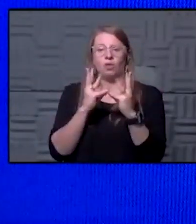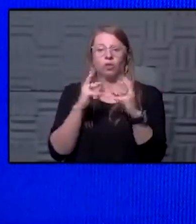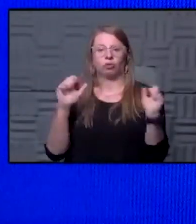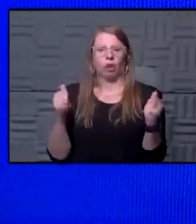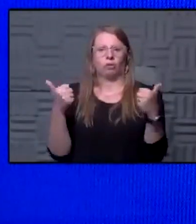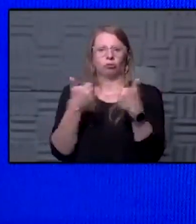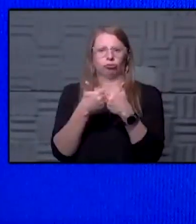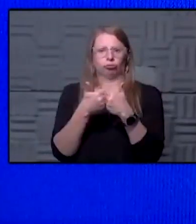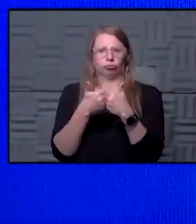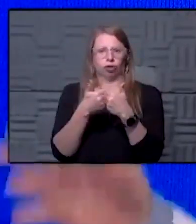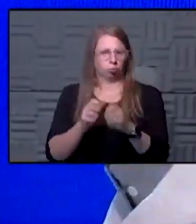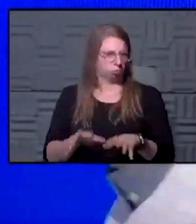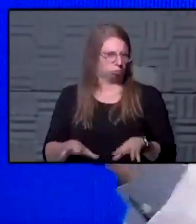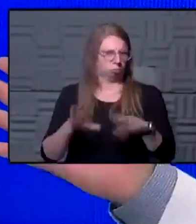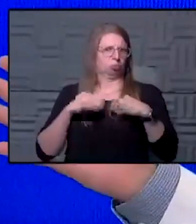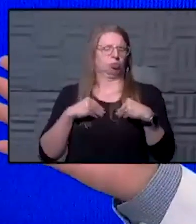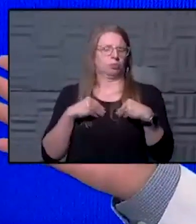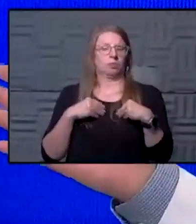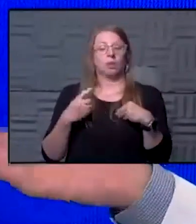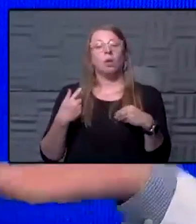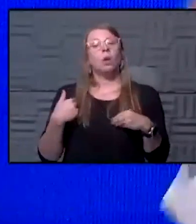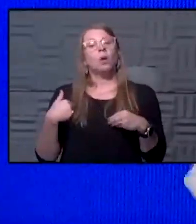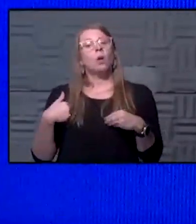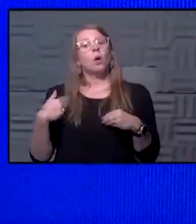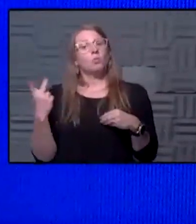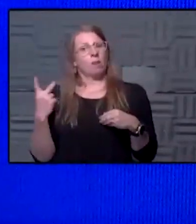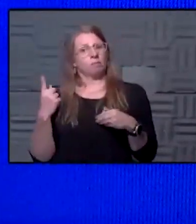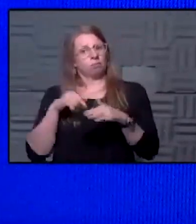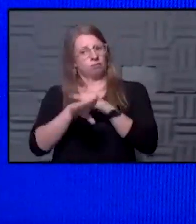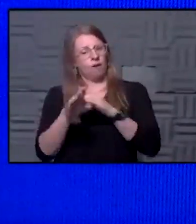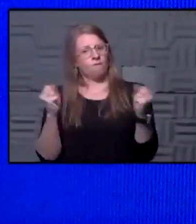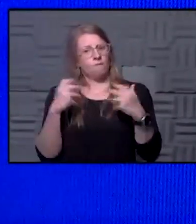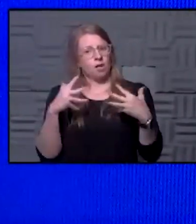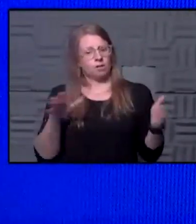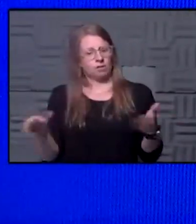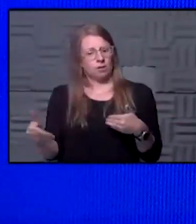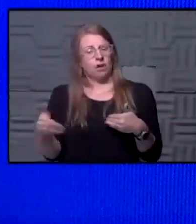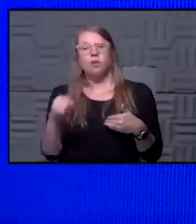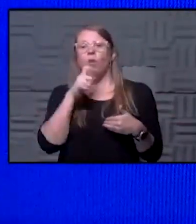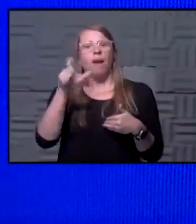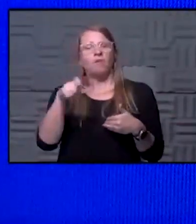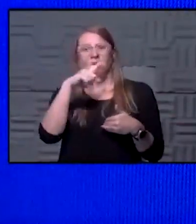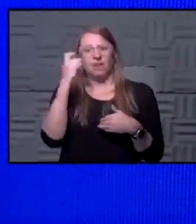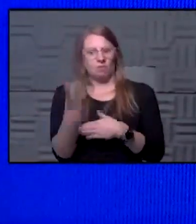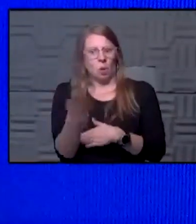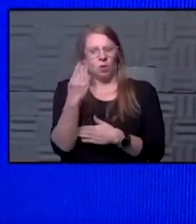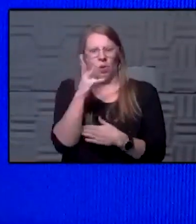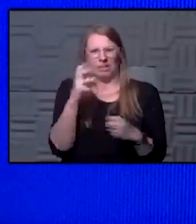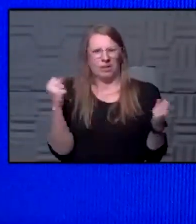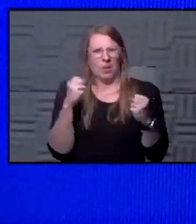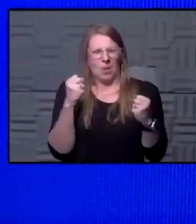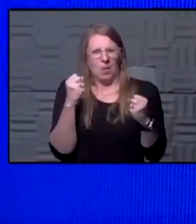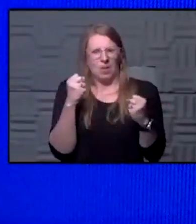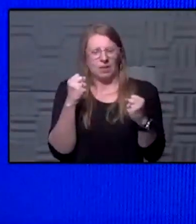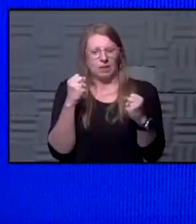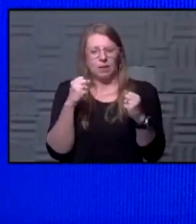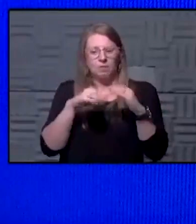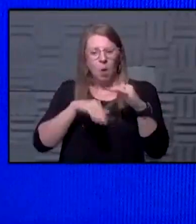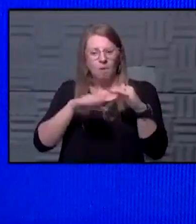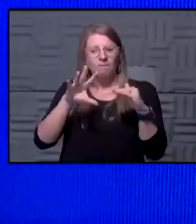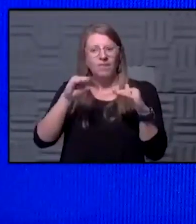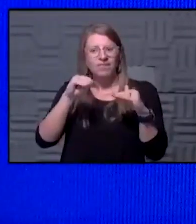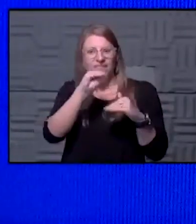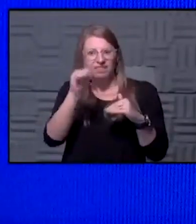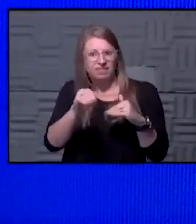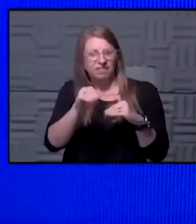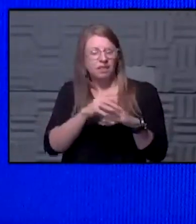challenge. Okay, so we've been going to the freezer, but this week we don't have to, because in the mornings it's going to be a little chilly. It gets down to those low 50s. You can